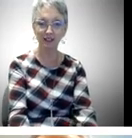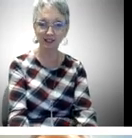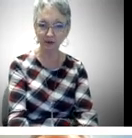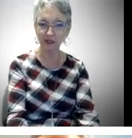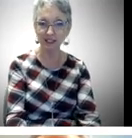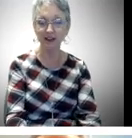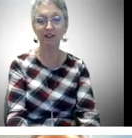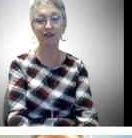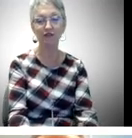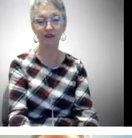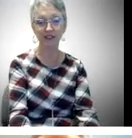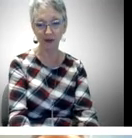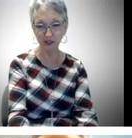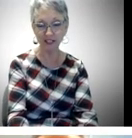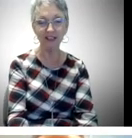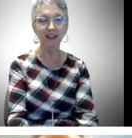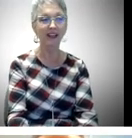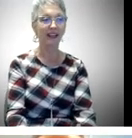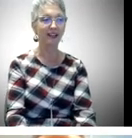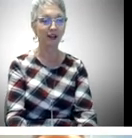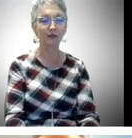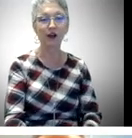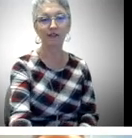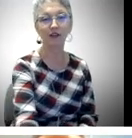Texas Closed Captioning also for the captioning.